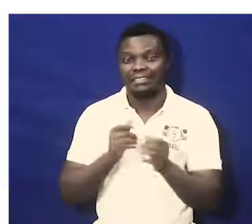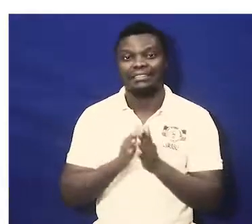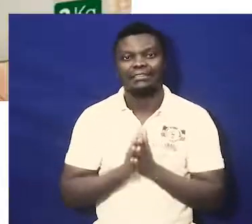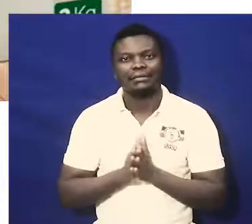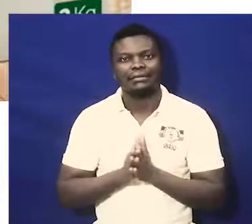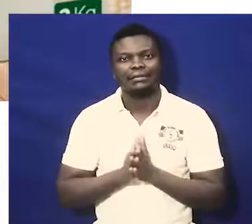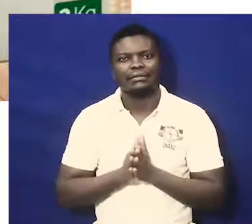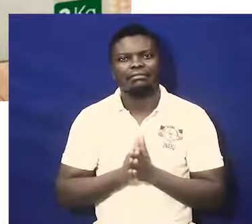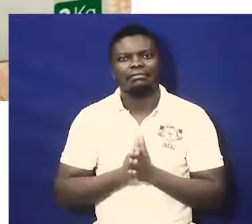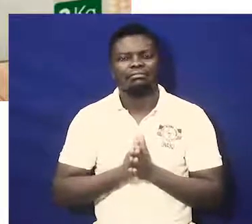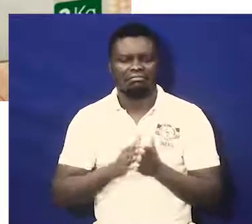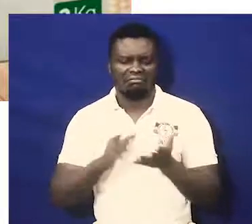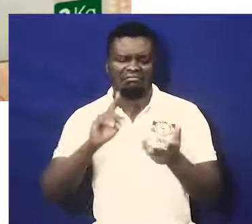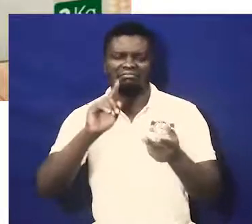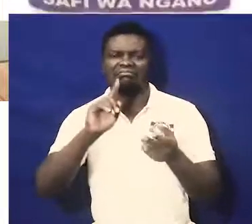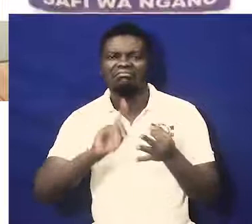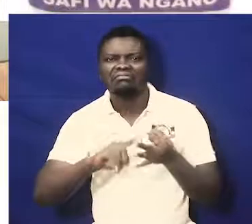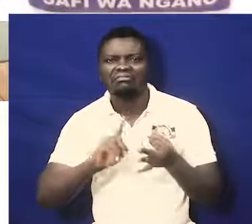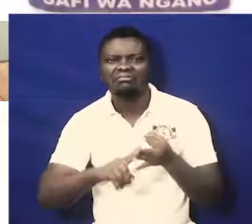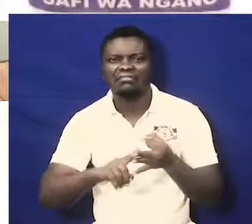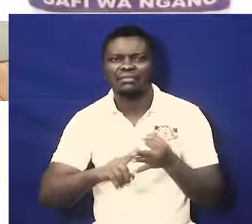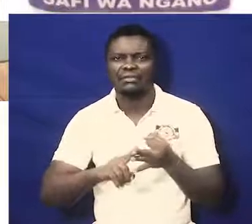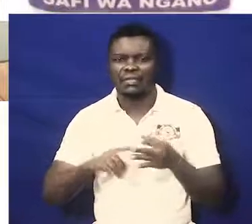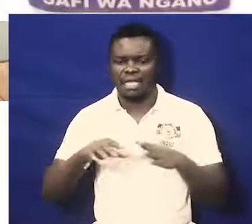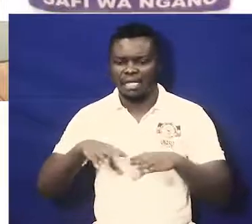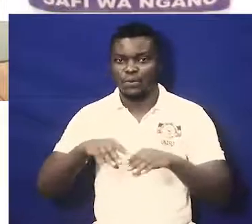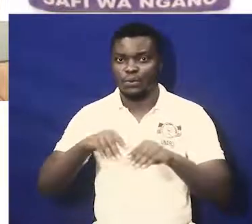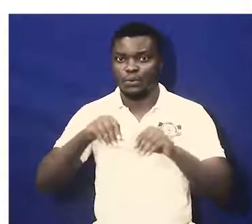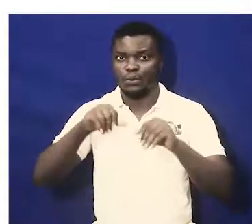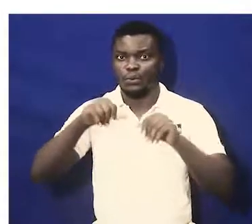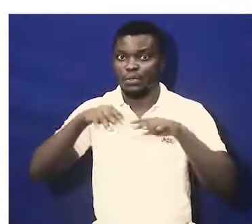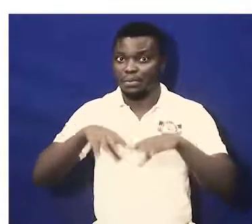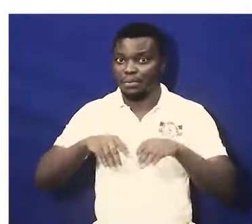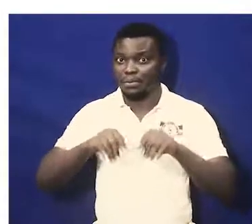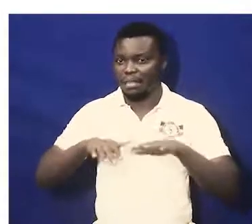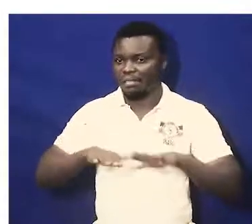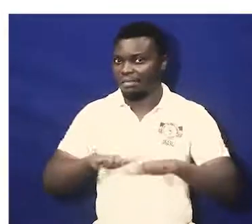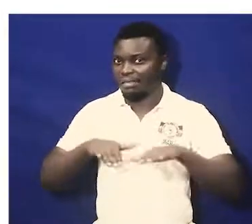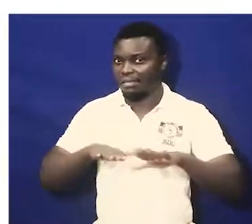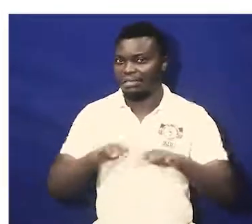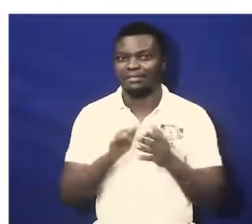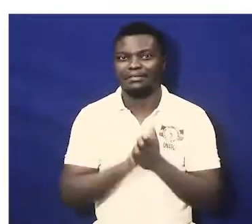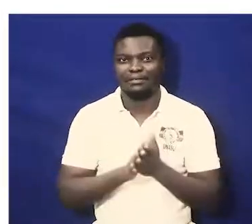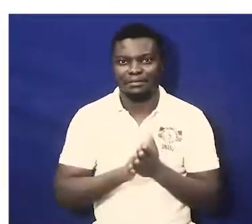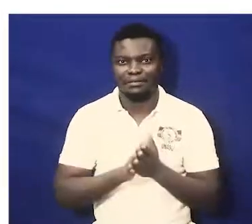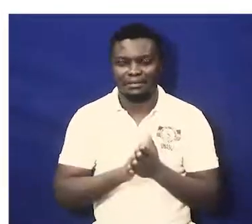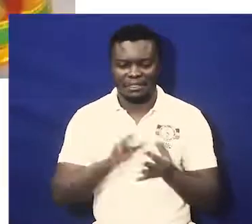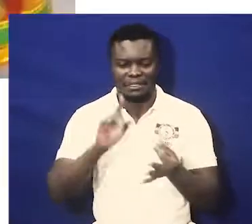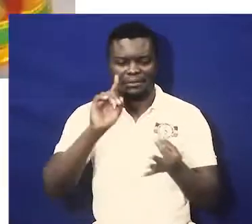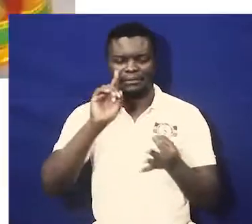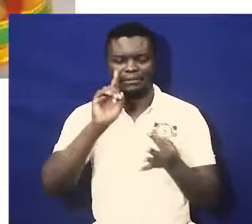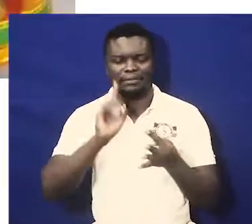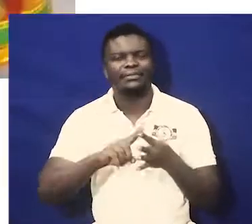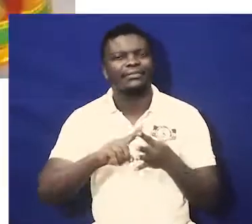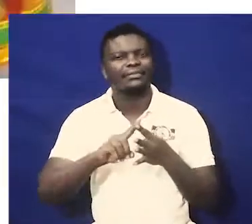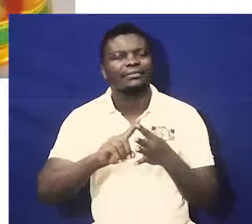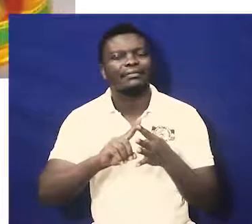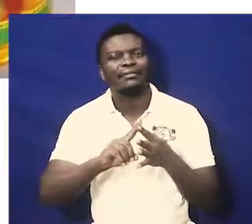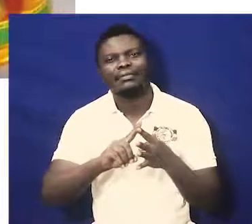I use baking flour. I use